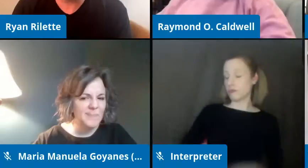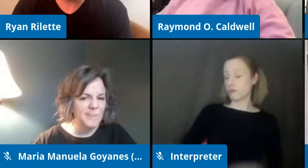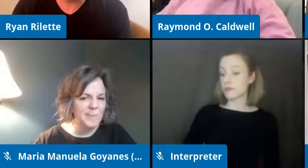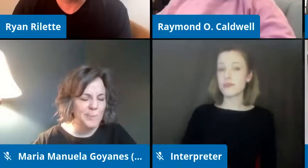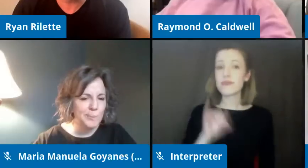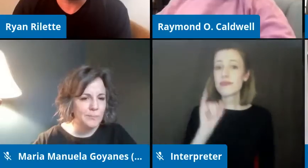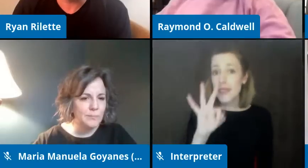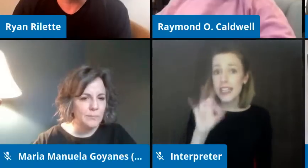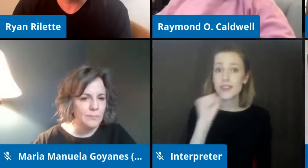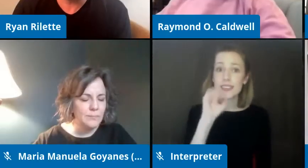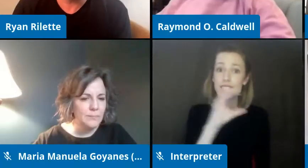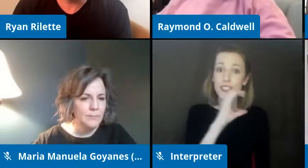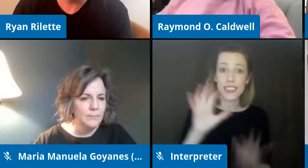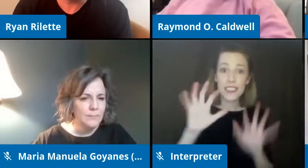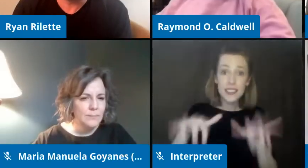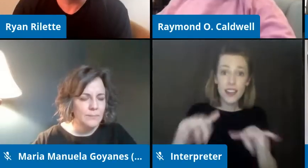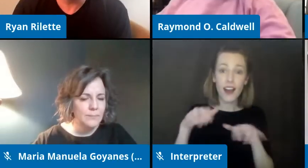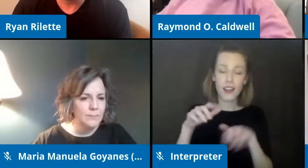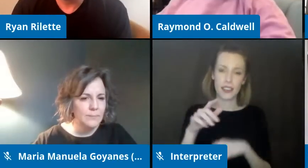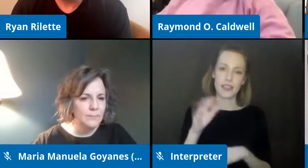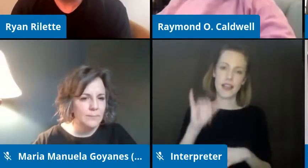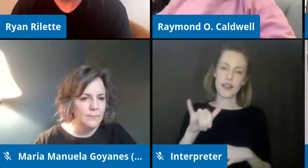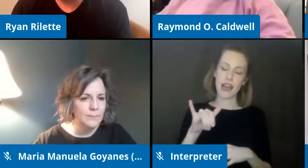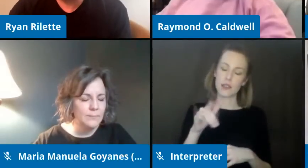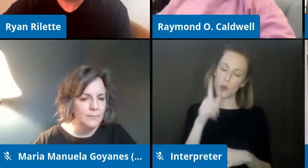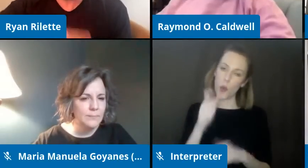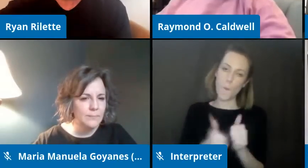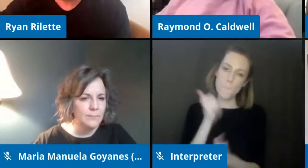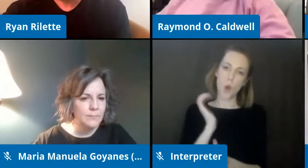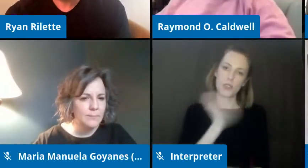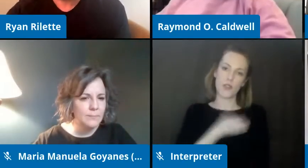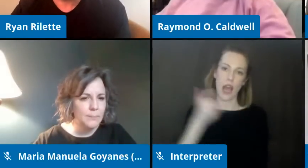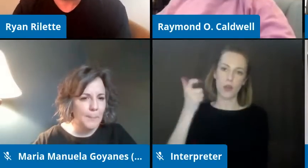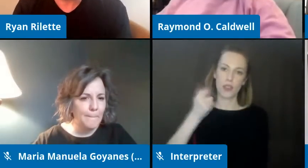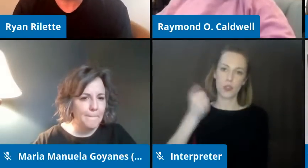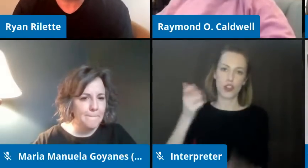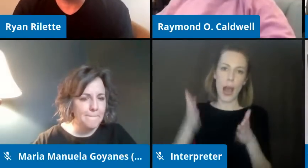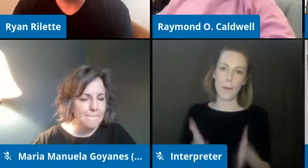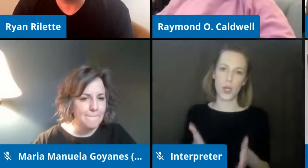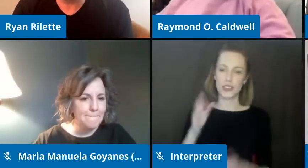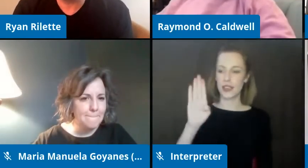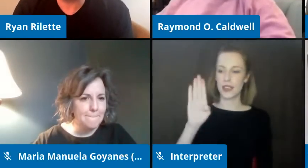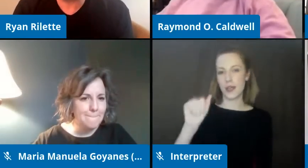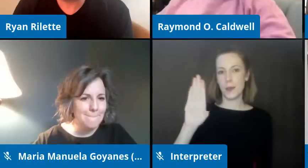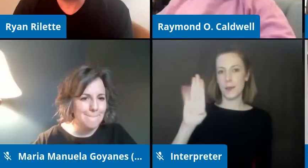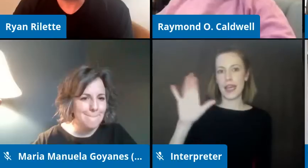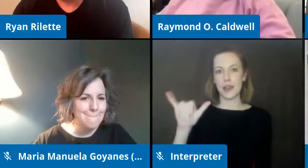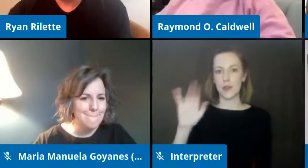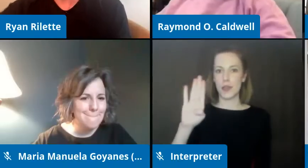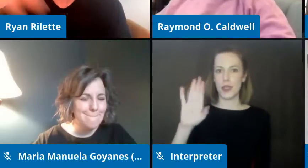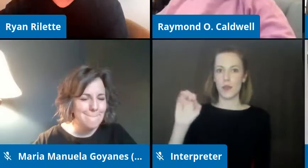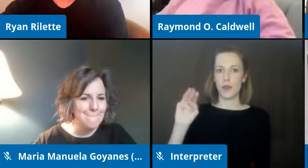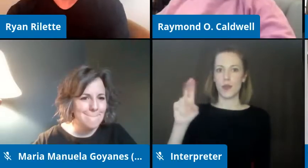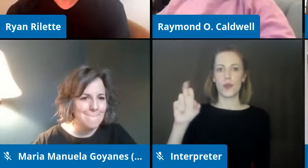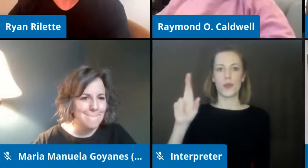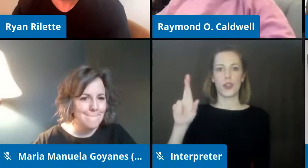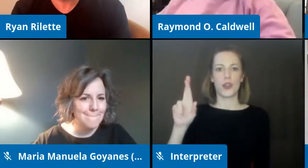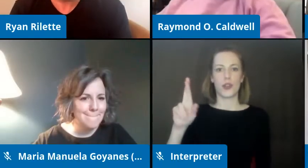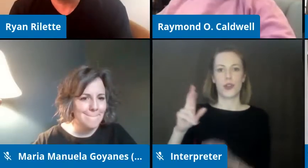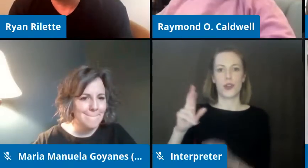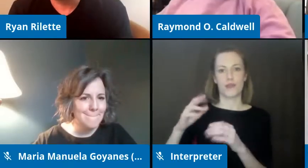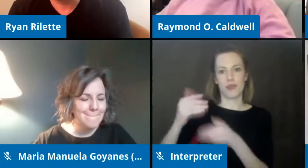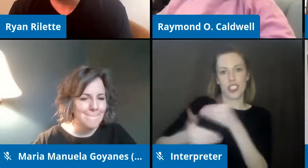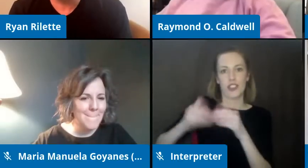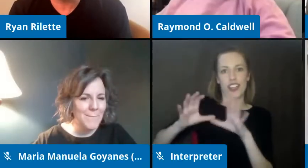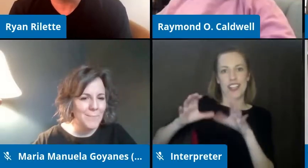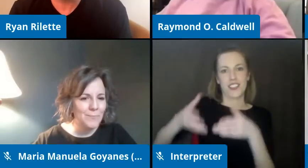are primarily the subscribers of theater at this point, if the baby boom generation decides to a large